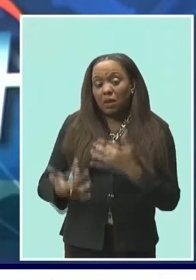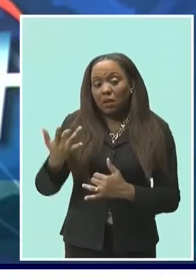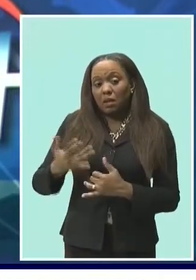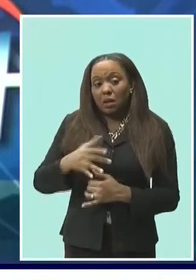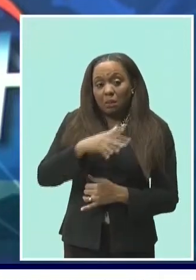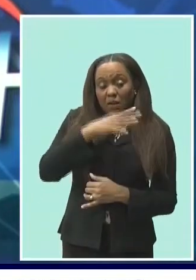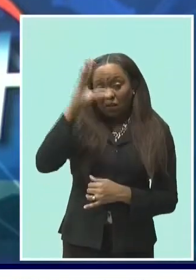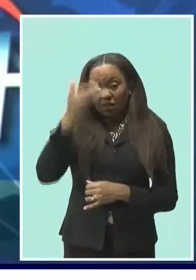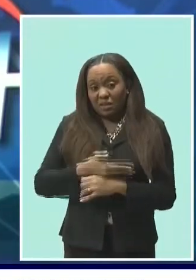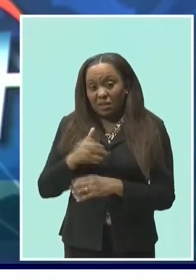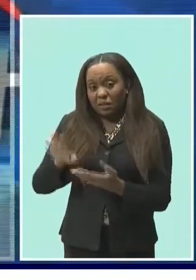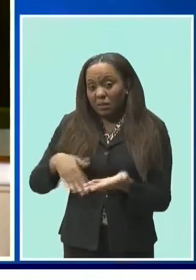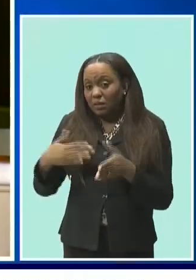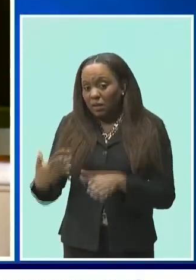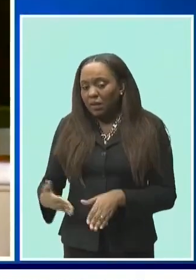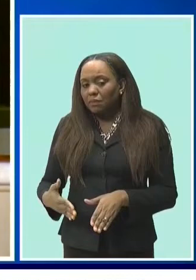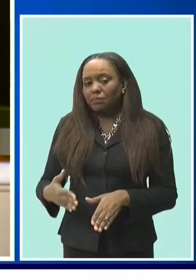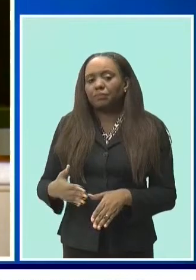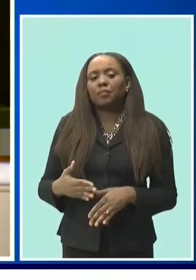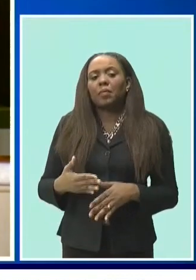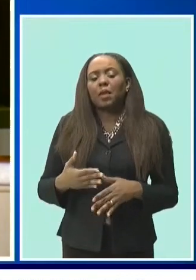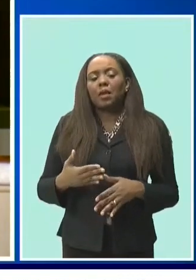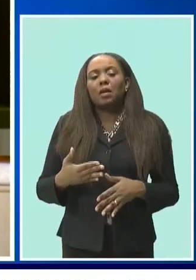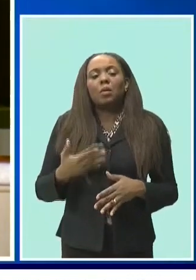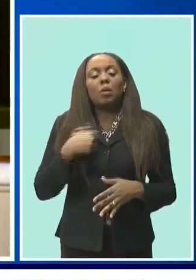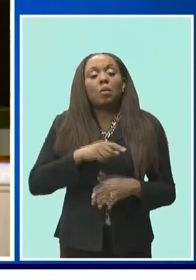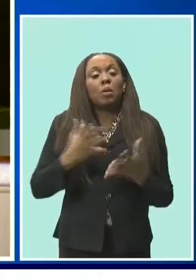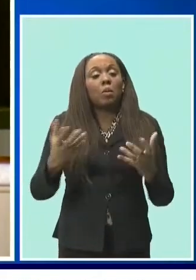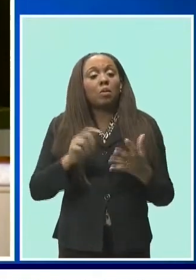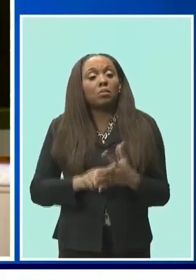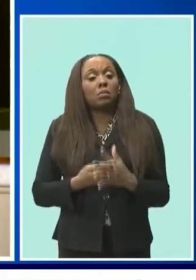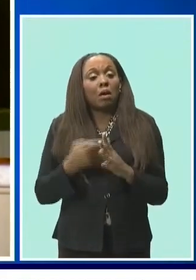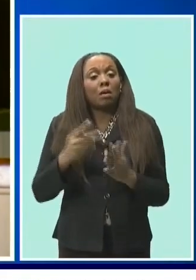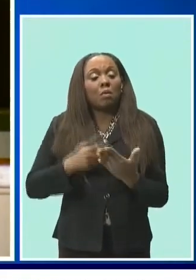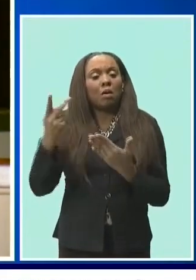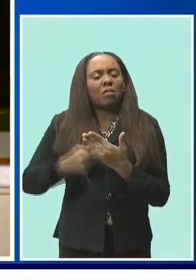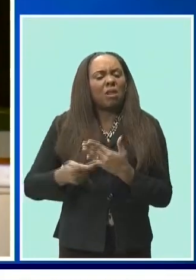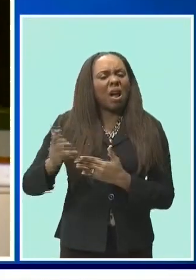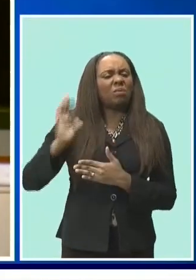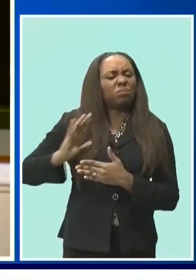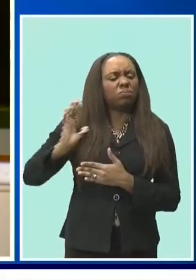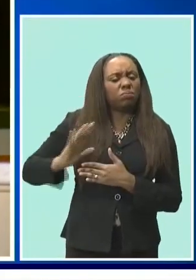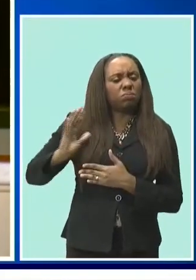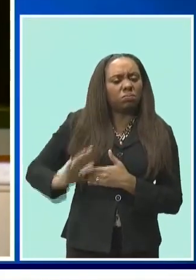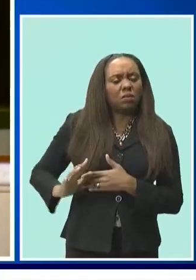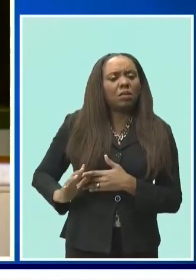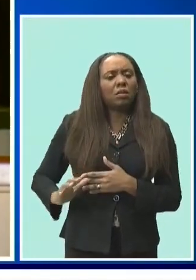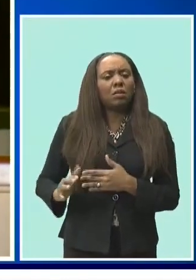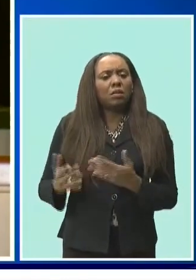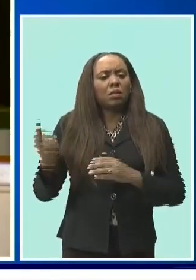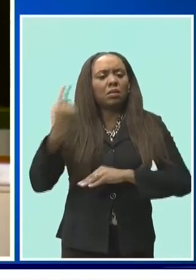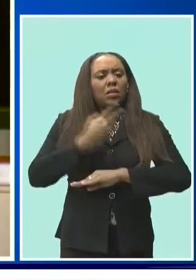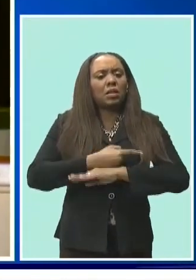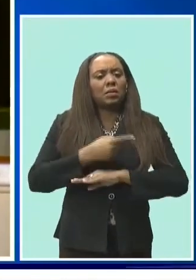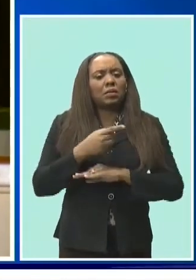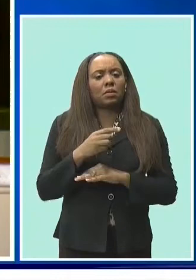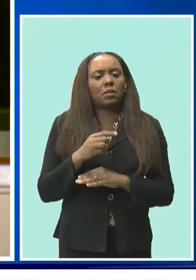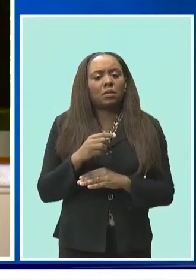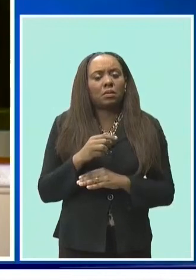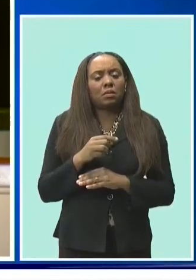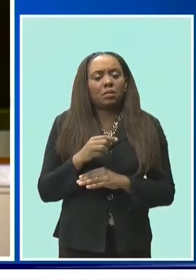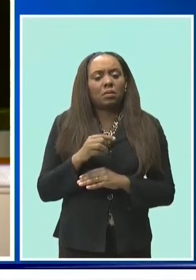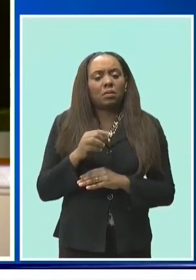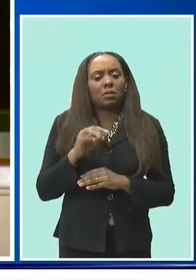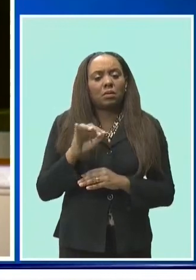son. We actually wanted to take the program there. We had the original date was 21st of May. 21st